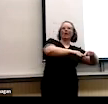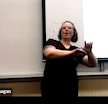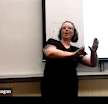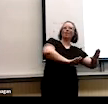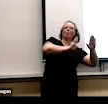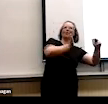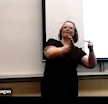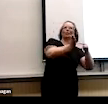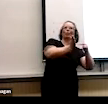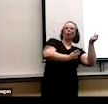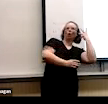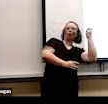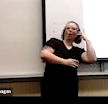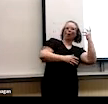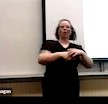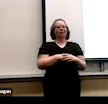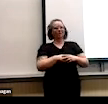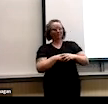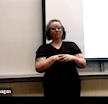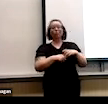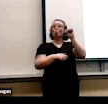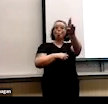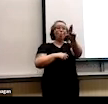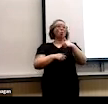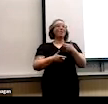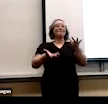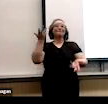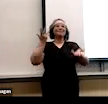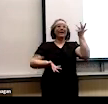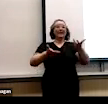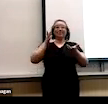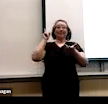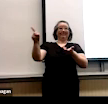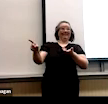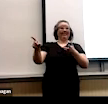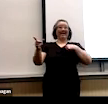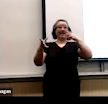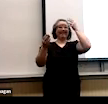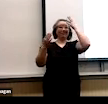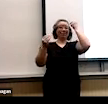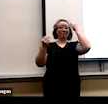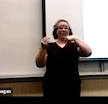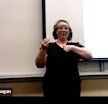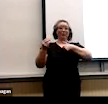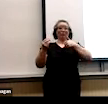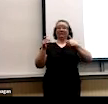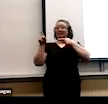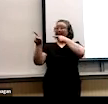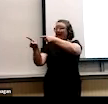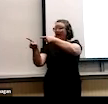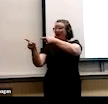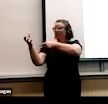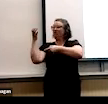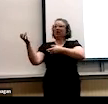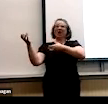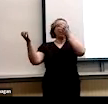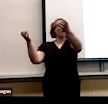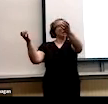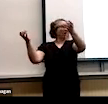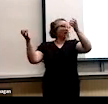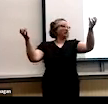anywhere, or it spans multiple volumes. And so that's usually almost unhelpful completely to me because I can't look